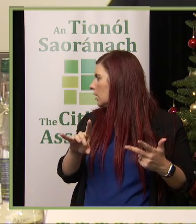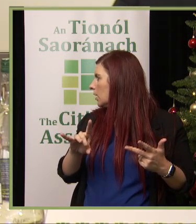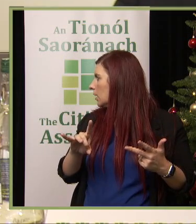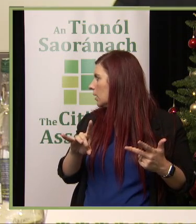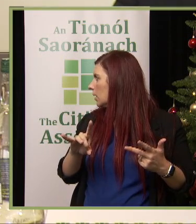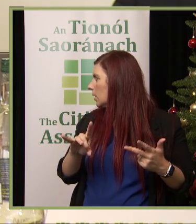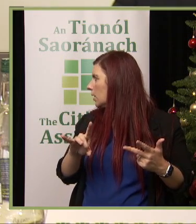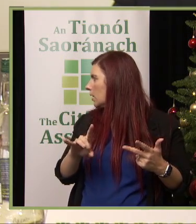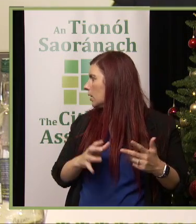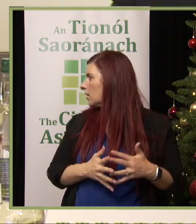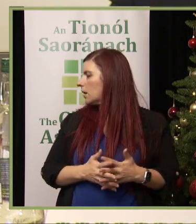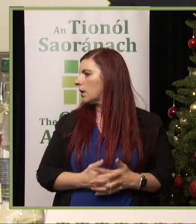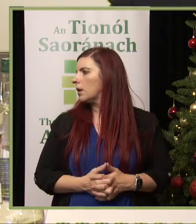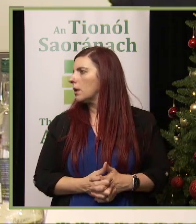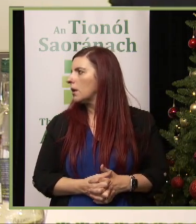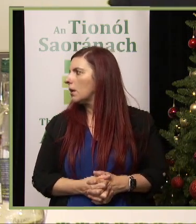Hilary in table 9.